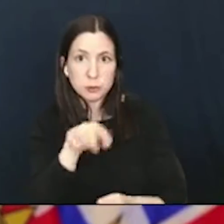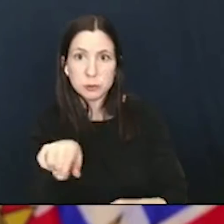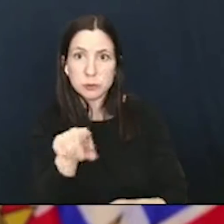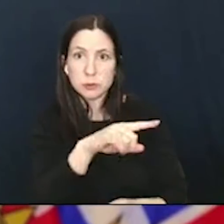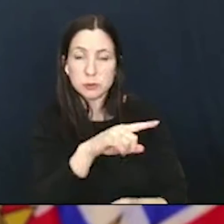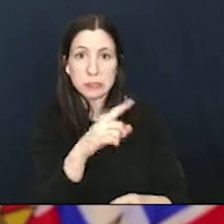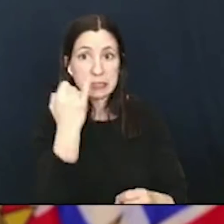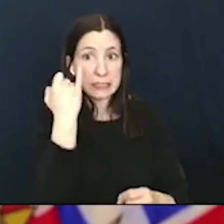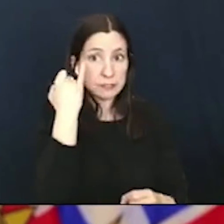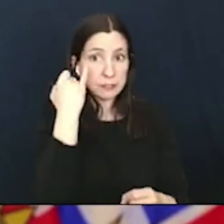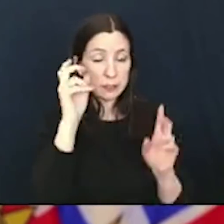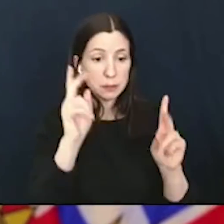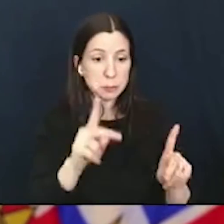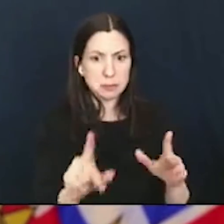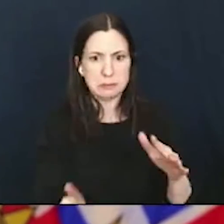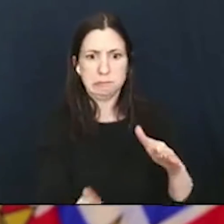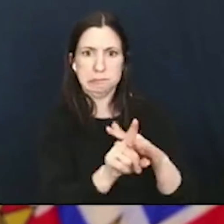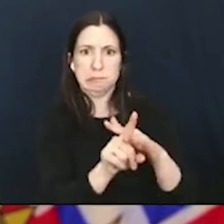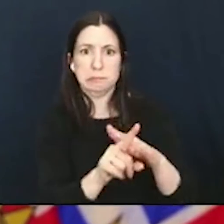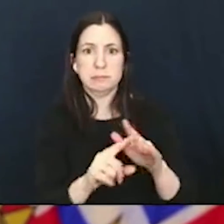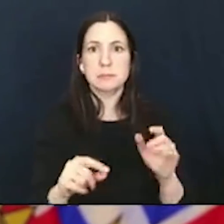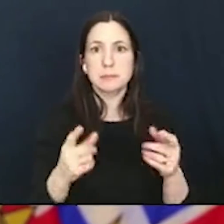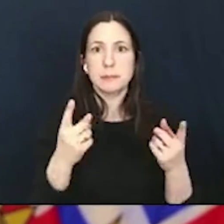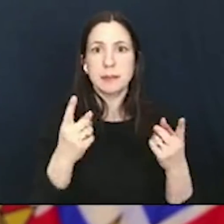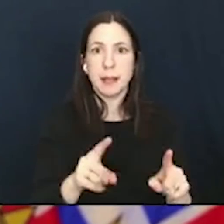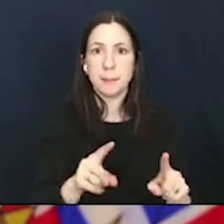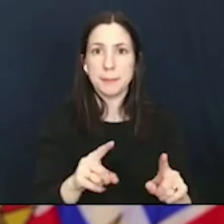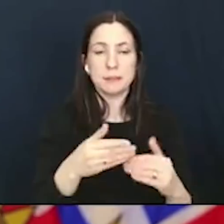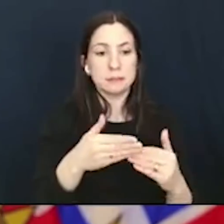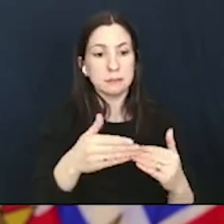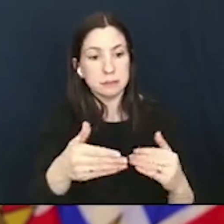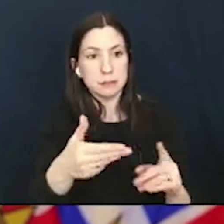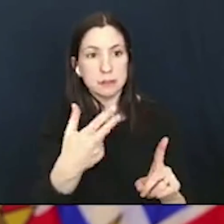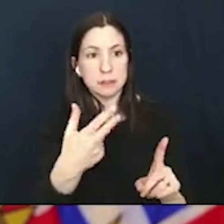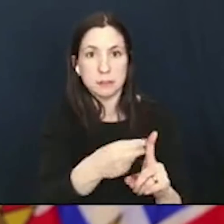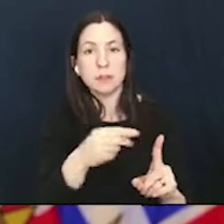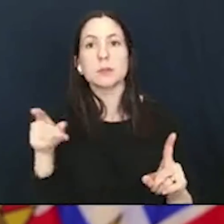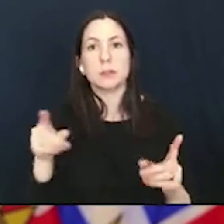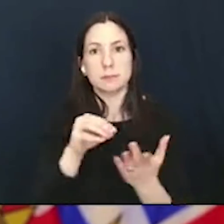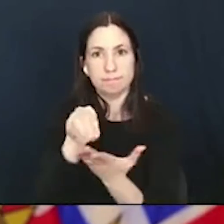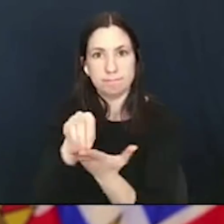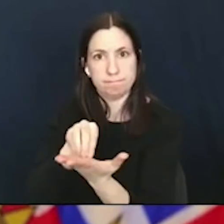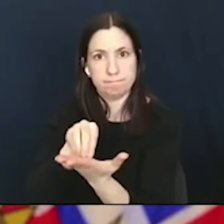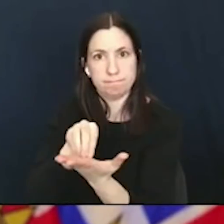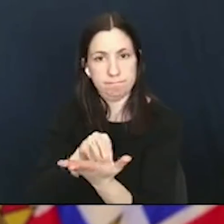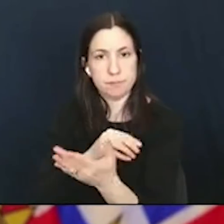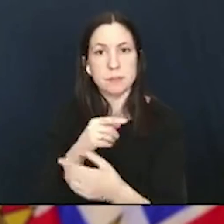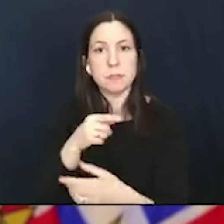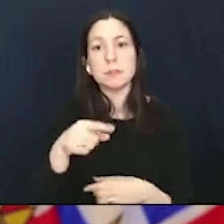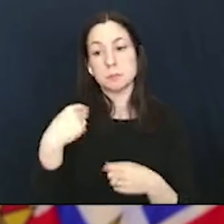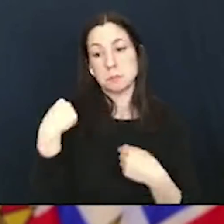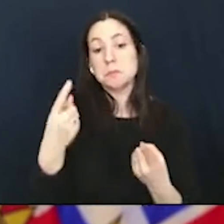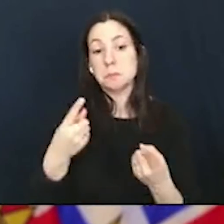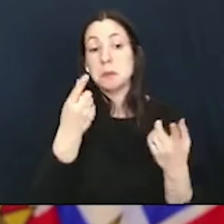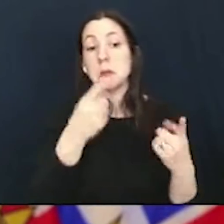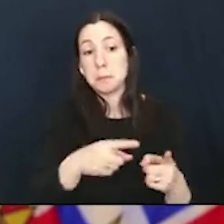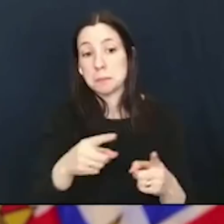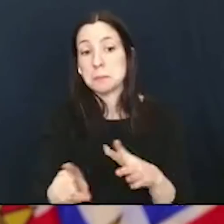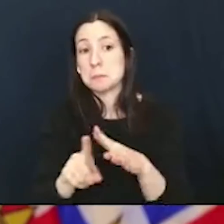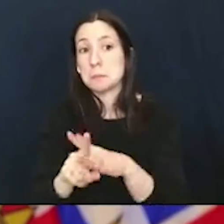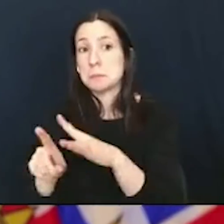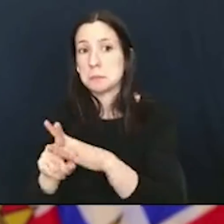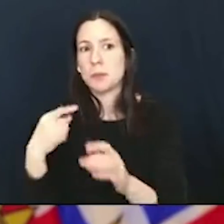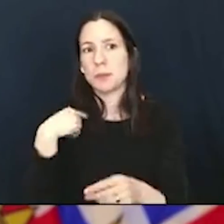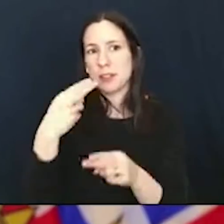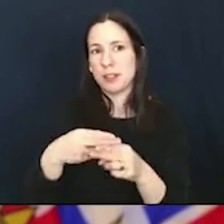we capture anybody who's had an adverse event after immunization. We've now had 292 AFIs,